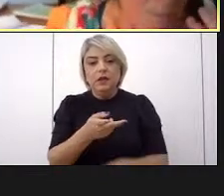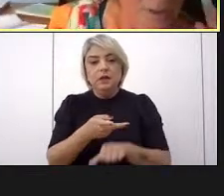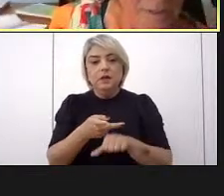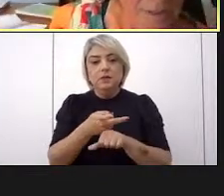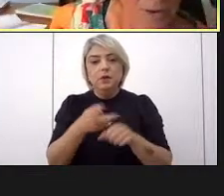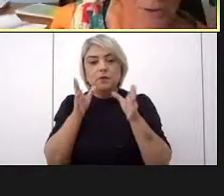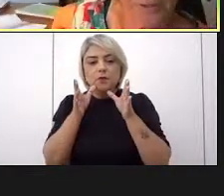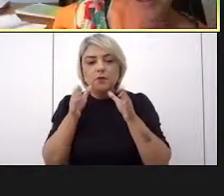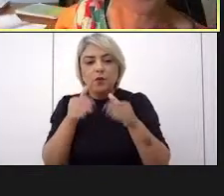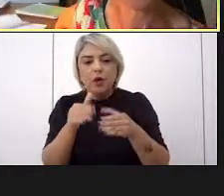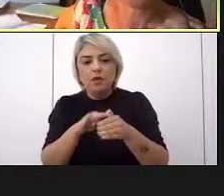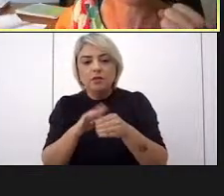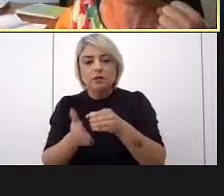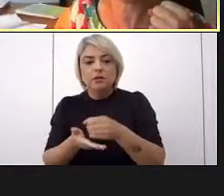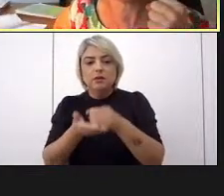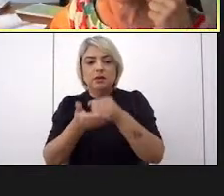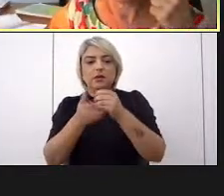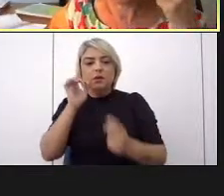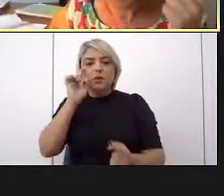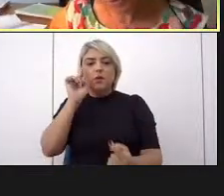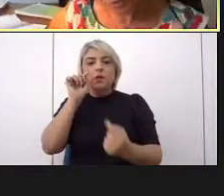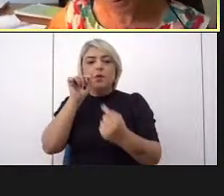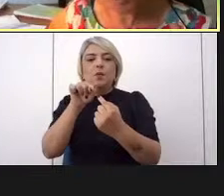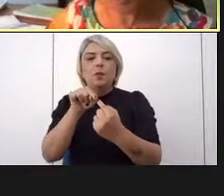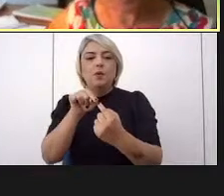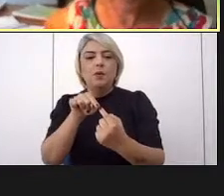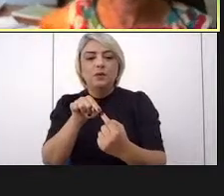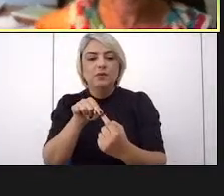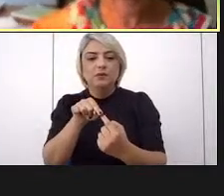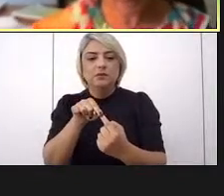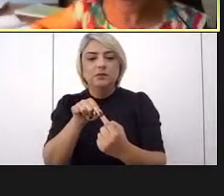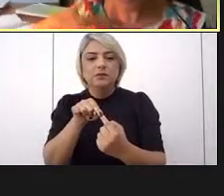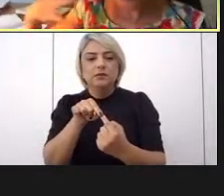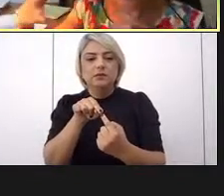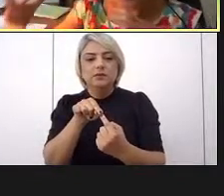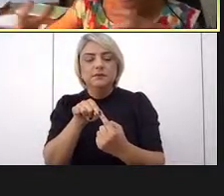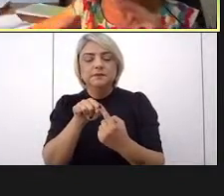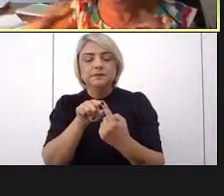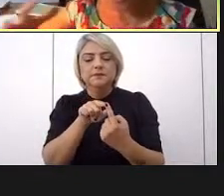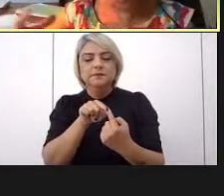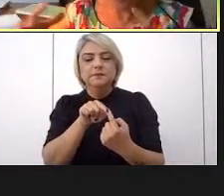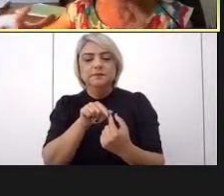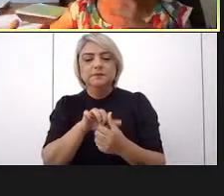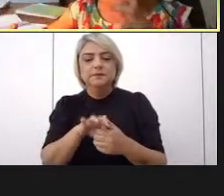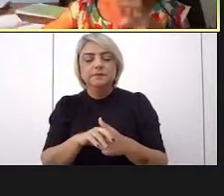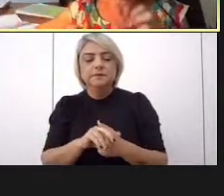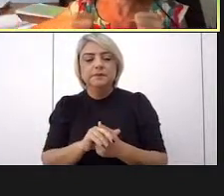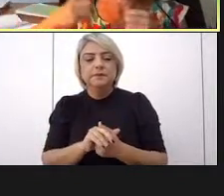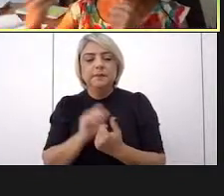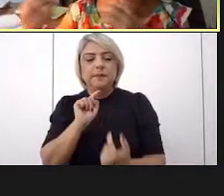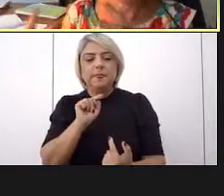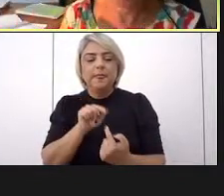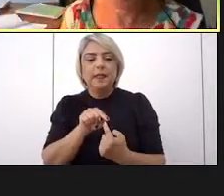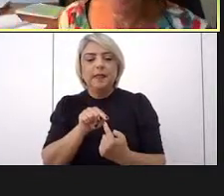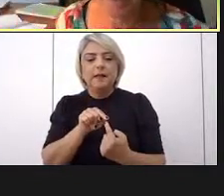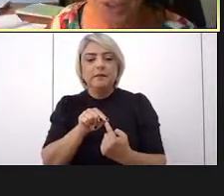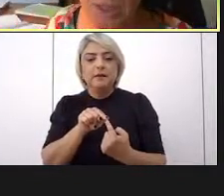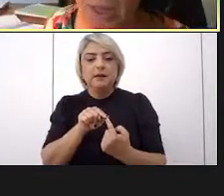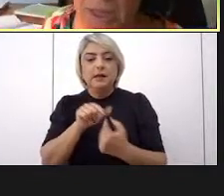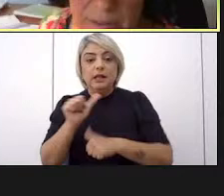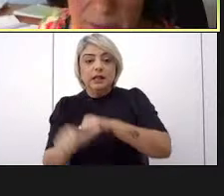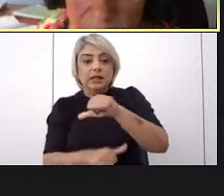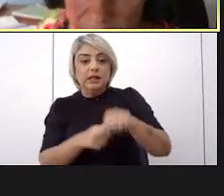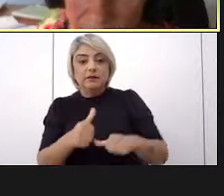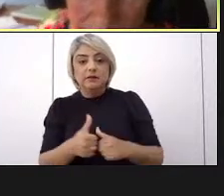of multi-stakeholderism and a mainstream global, and the idea to transform the value chain and transform